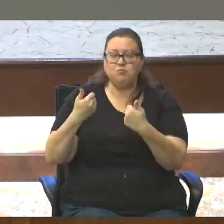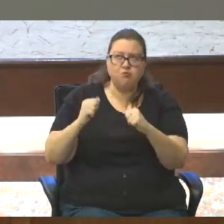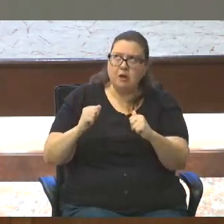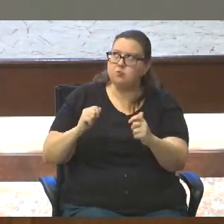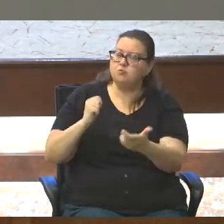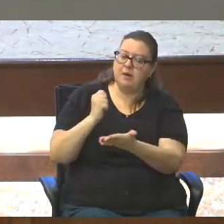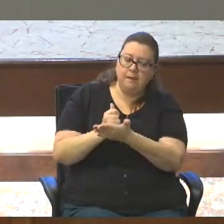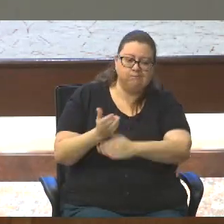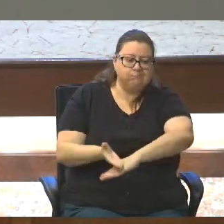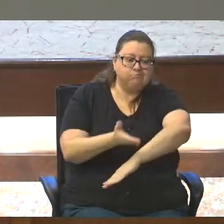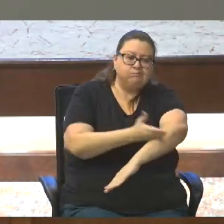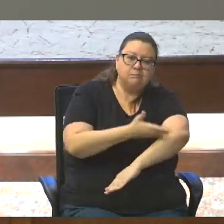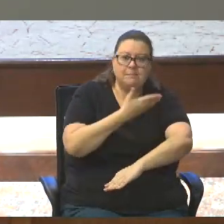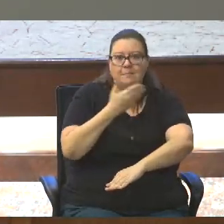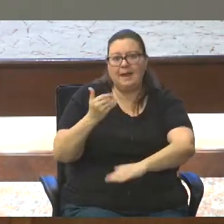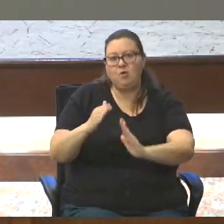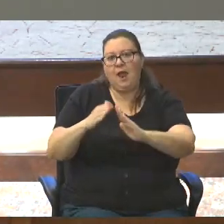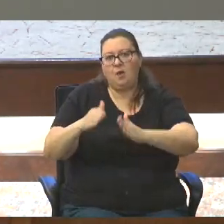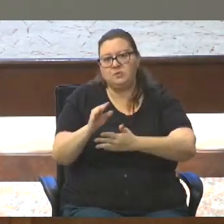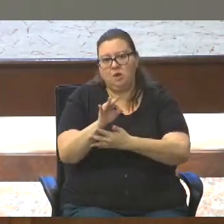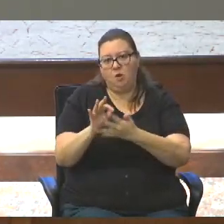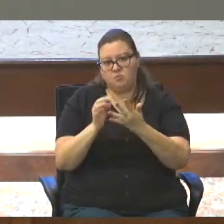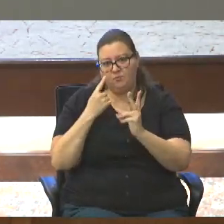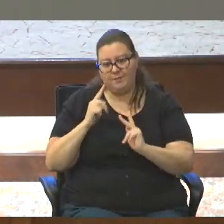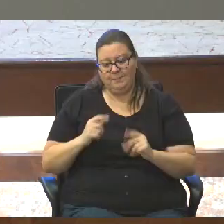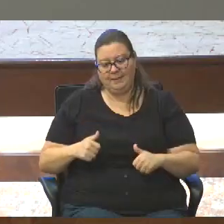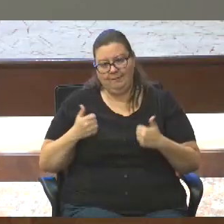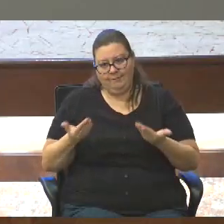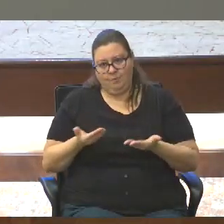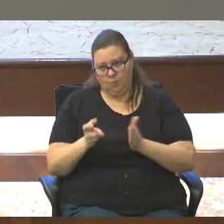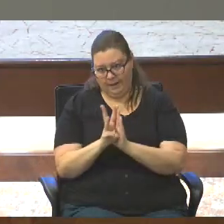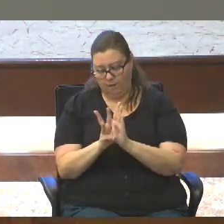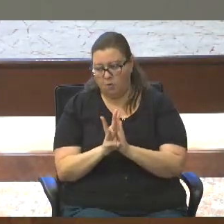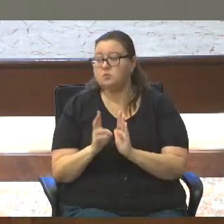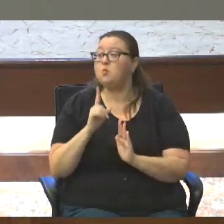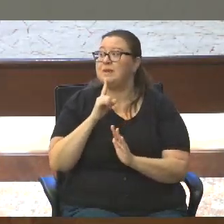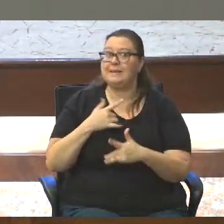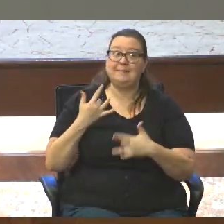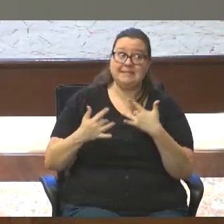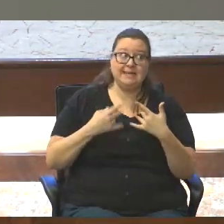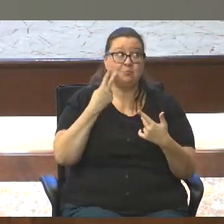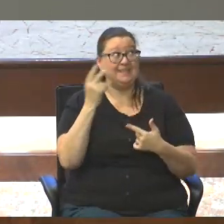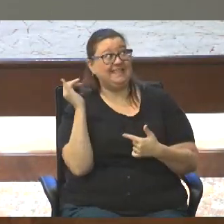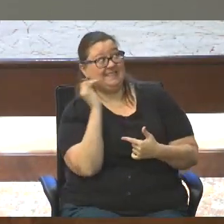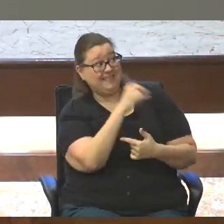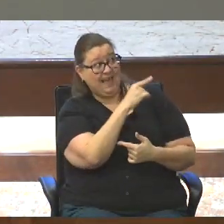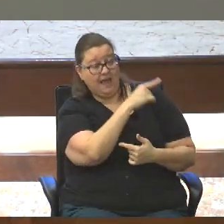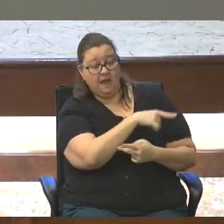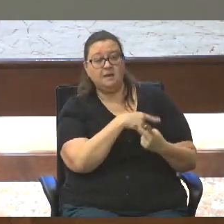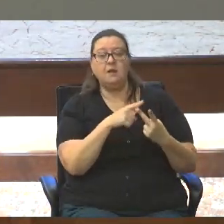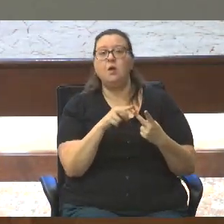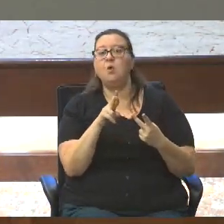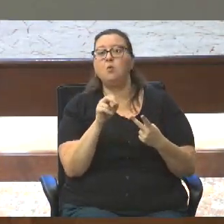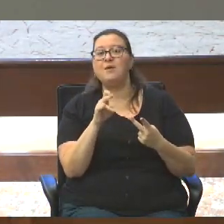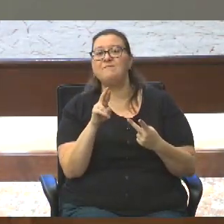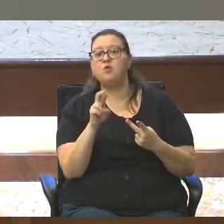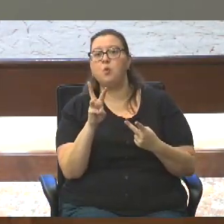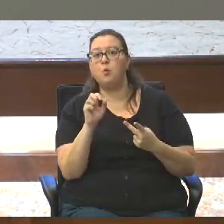So I'm happy to see the Yours Truly Custom Homes, that's 21 units there, as well as seeing this Riverway development moving